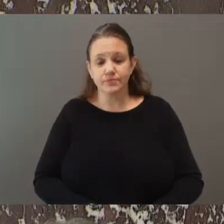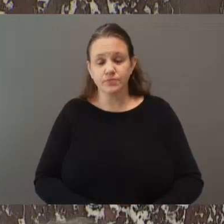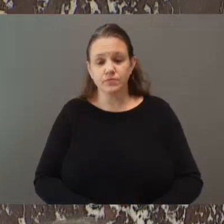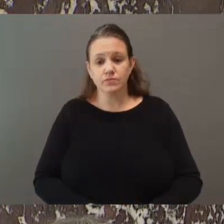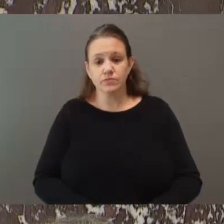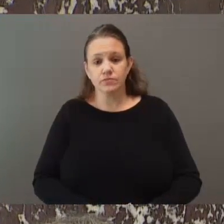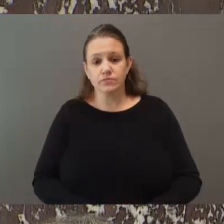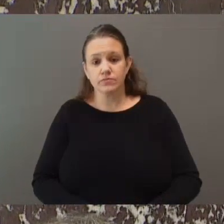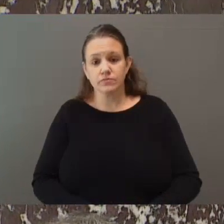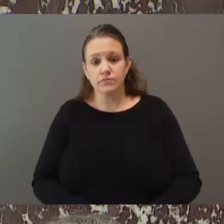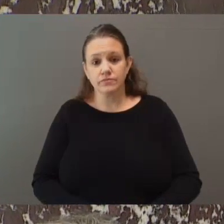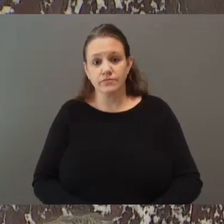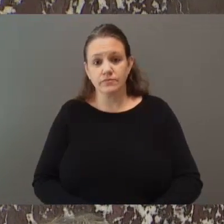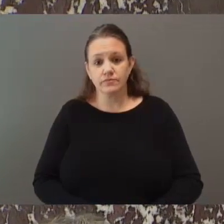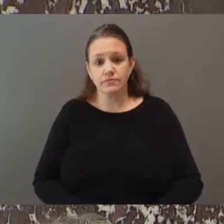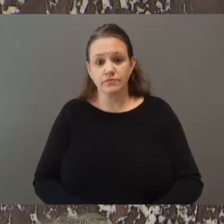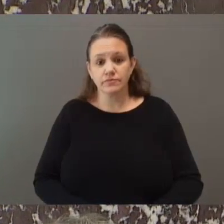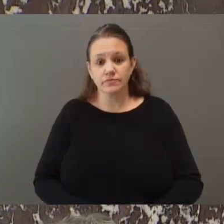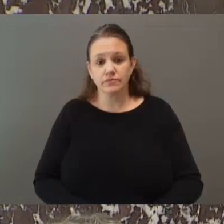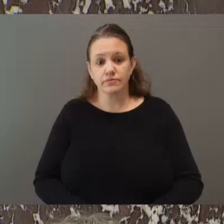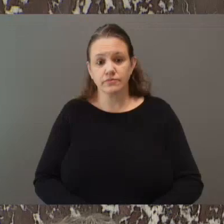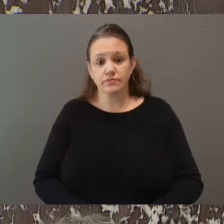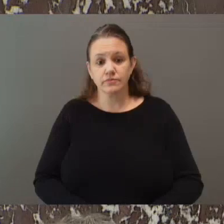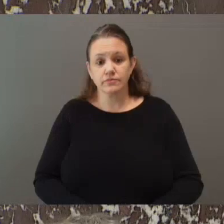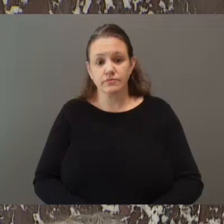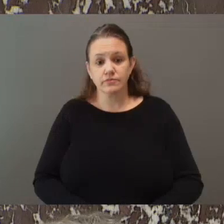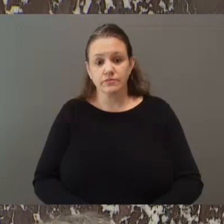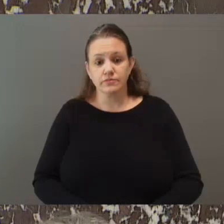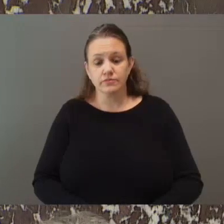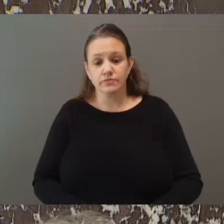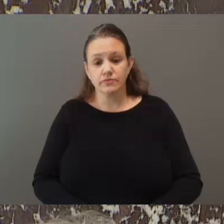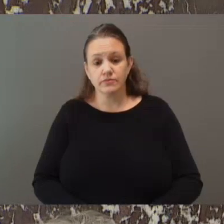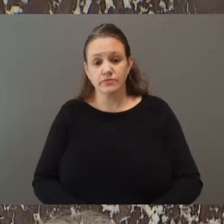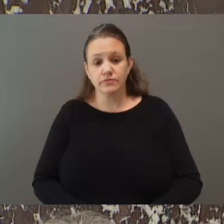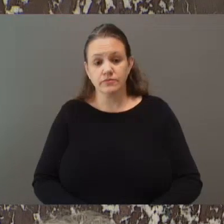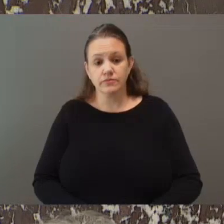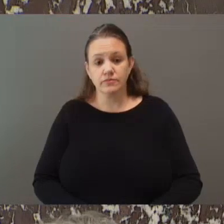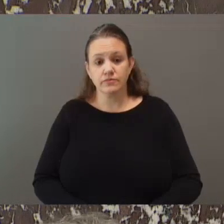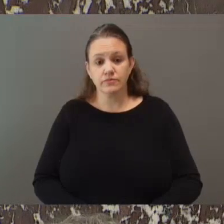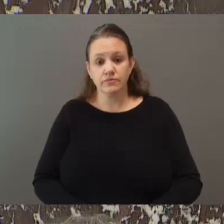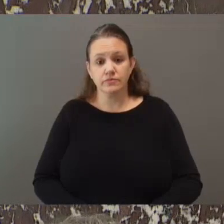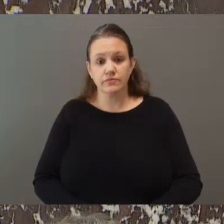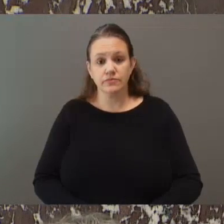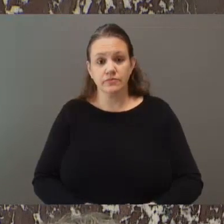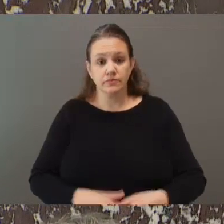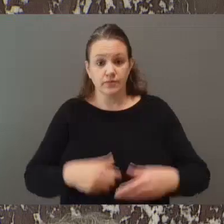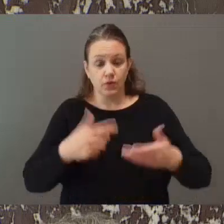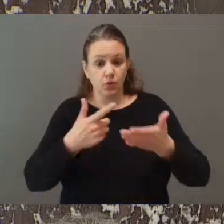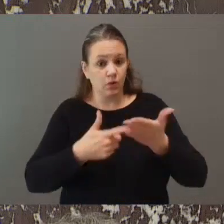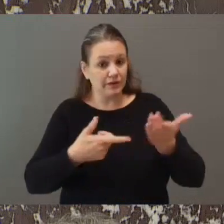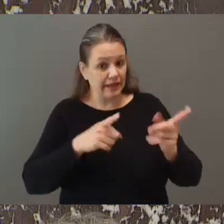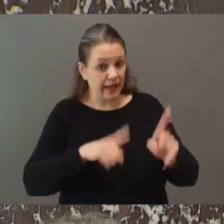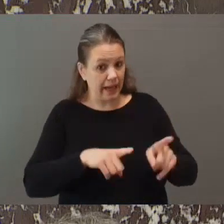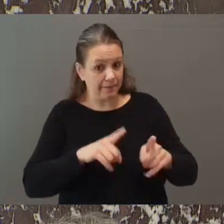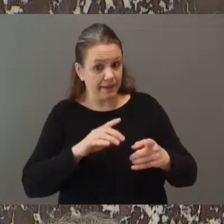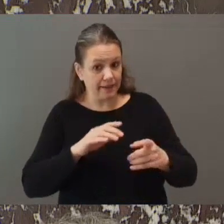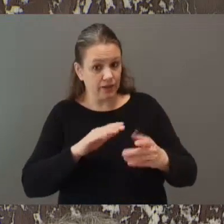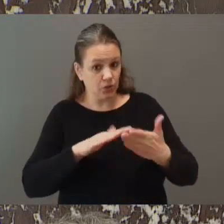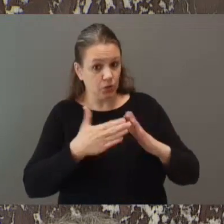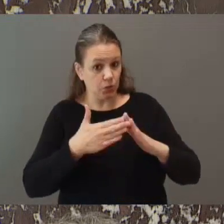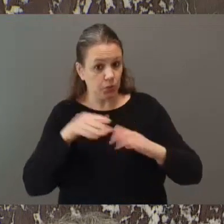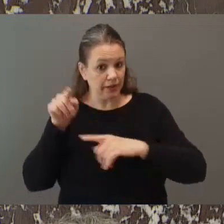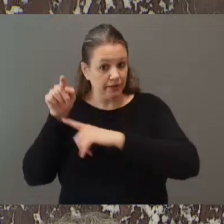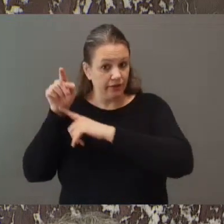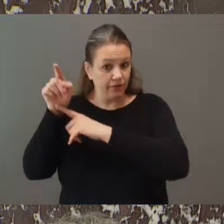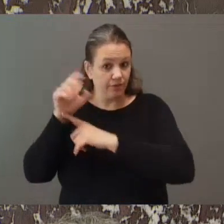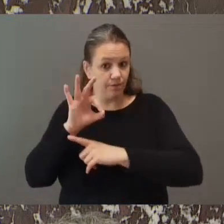Thank you so much, Honourable Speaker. What is happening to the community up in Fort Nelson, I know all of our hearts